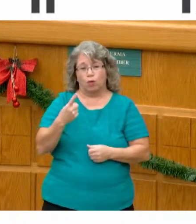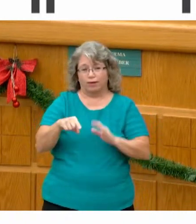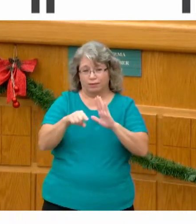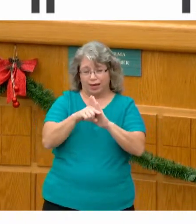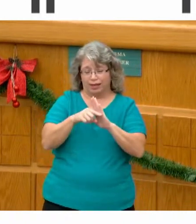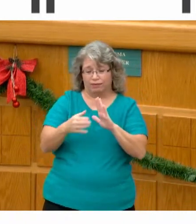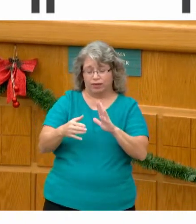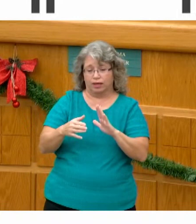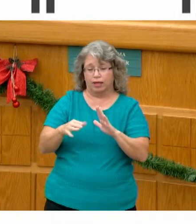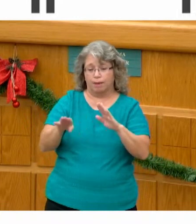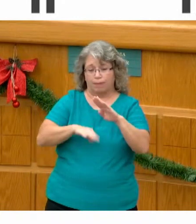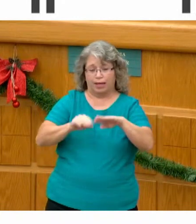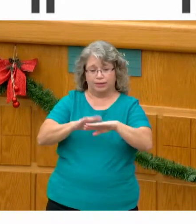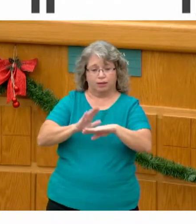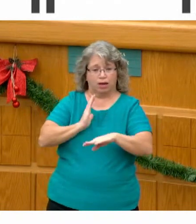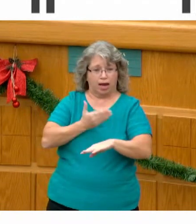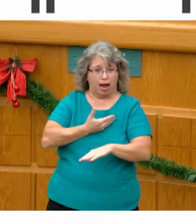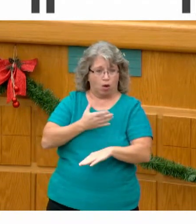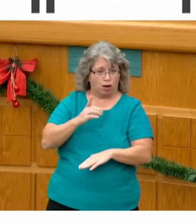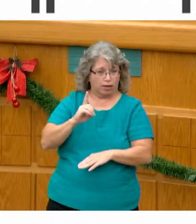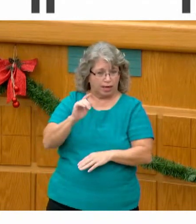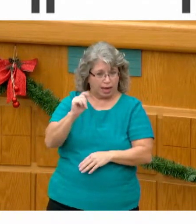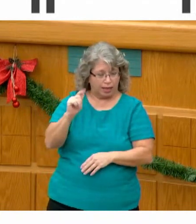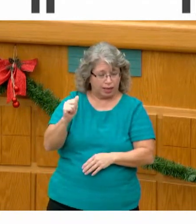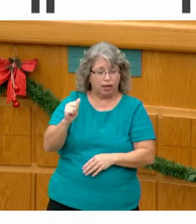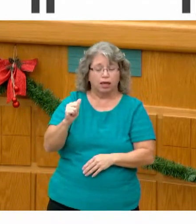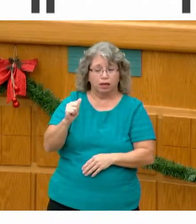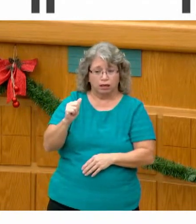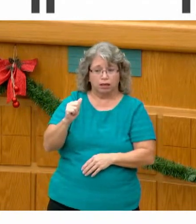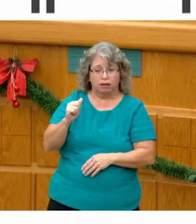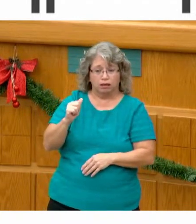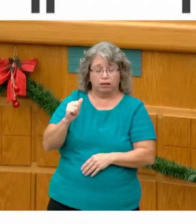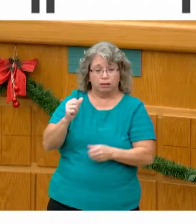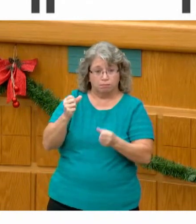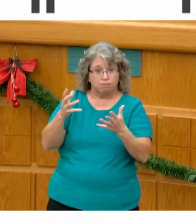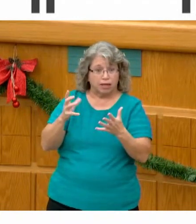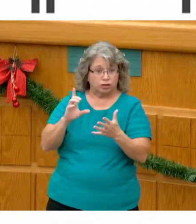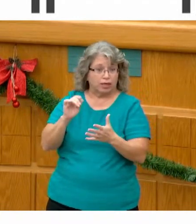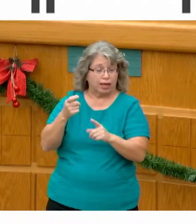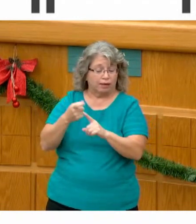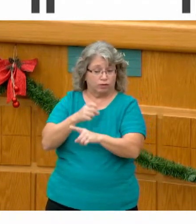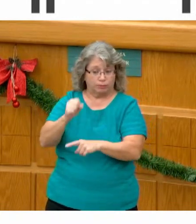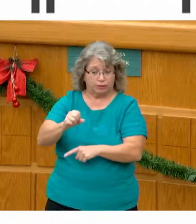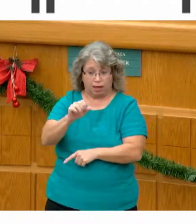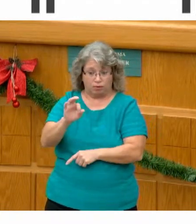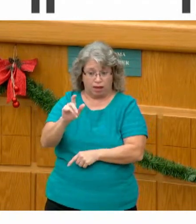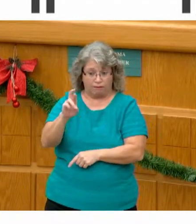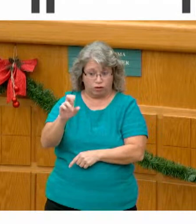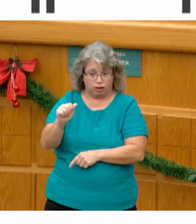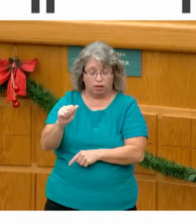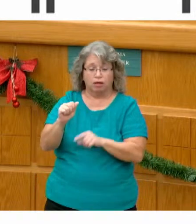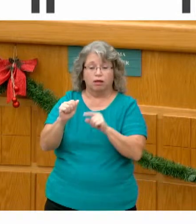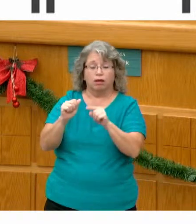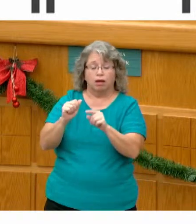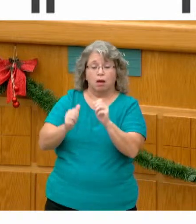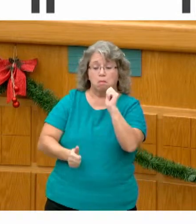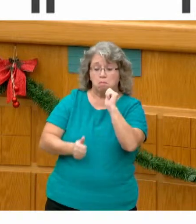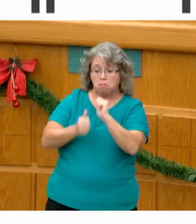just computer modeling, it's also data directly from South Africa, which indicates that the majority of vaccinated and recovered